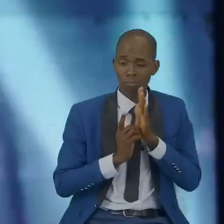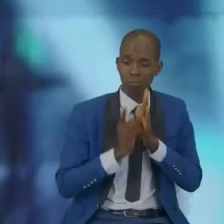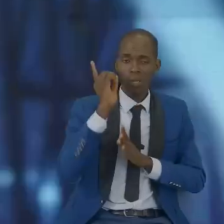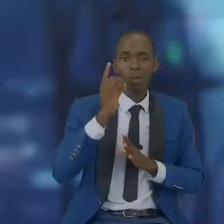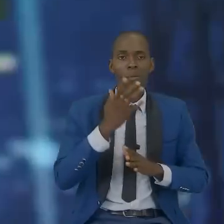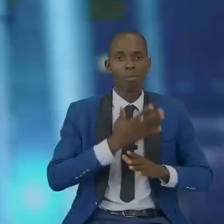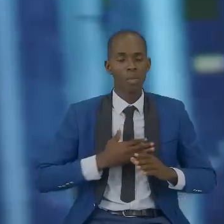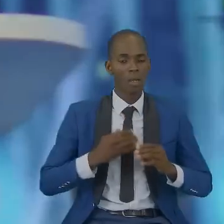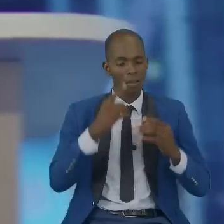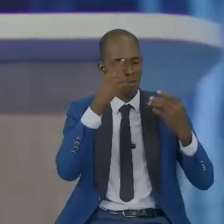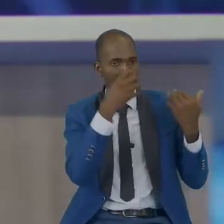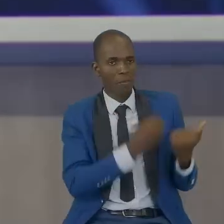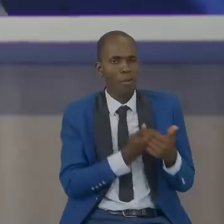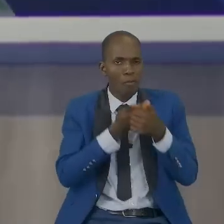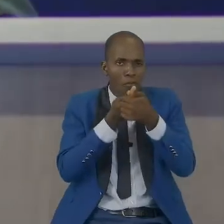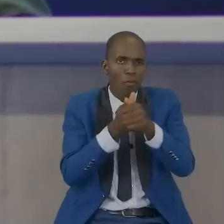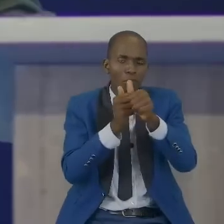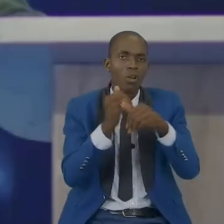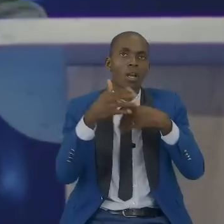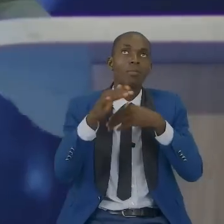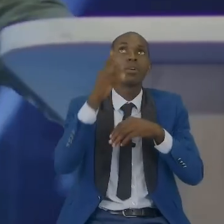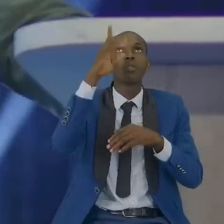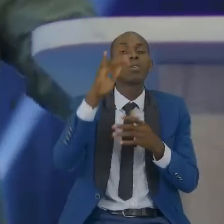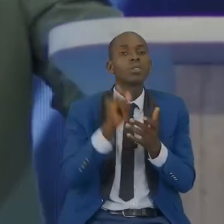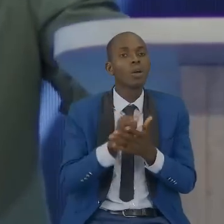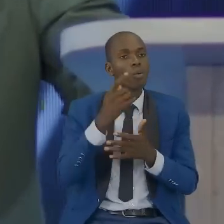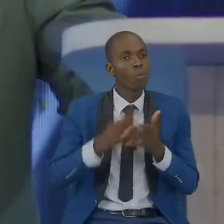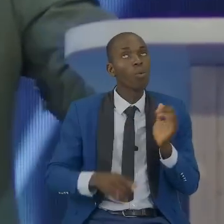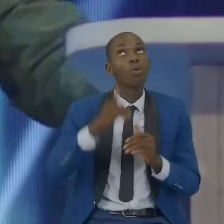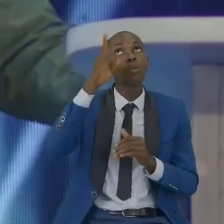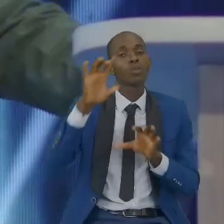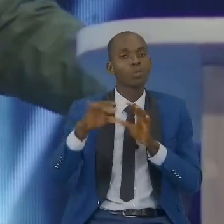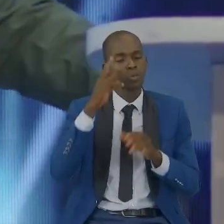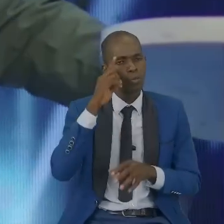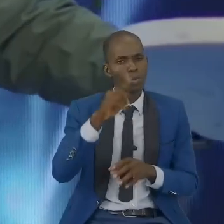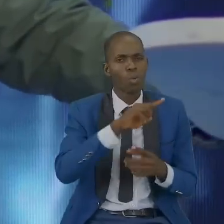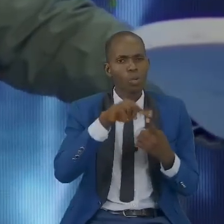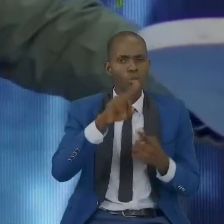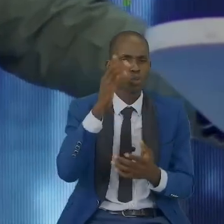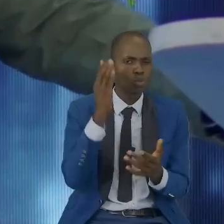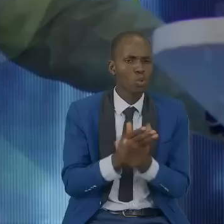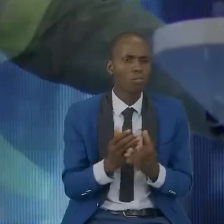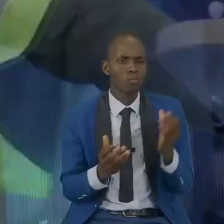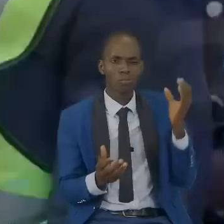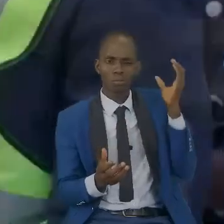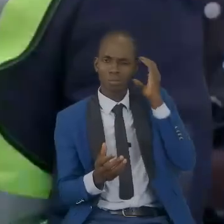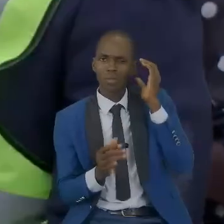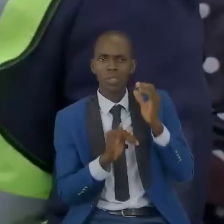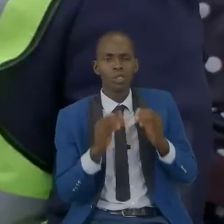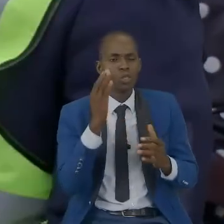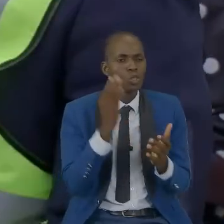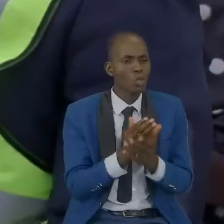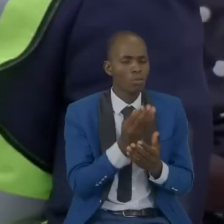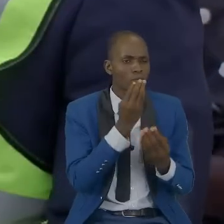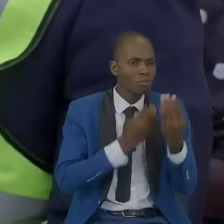faith, following after the Lord. That's what it does for you when you stop hearing what they say in the world, eating what they eat